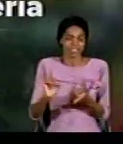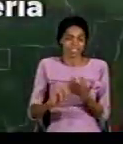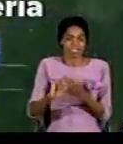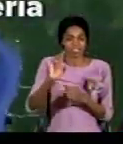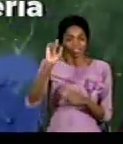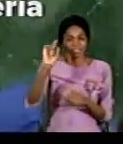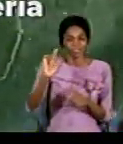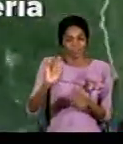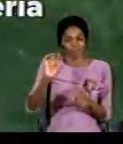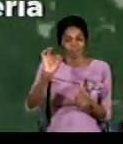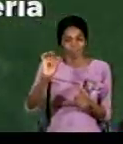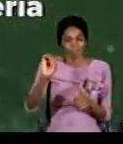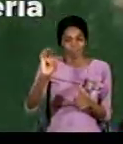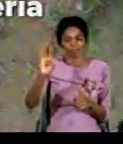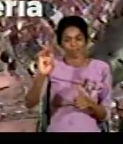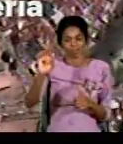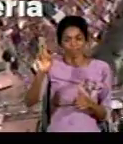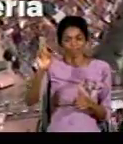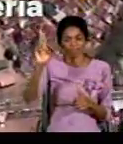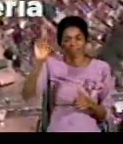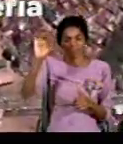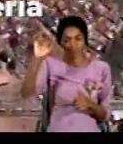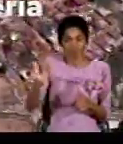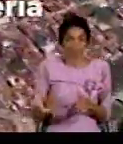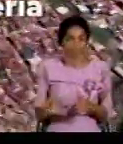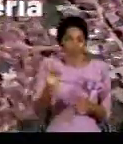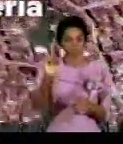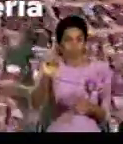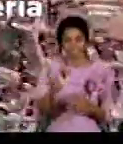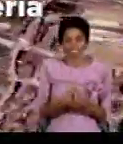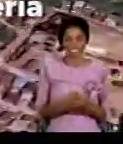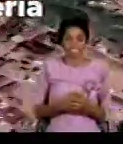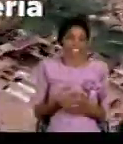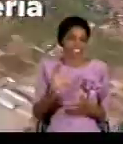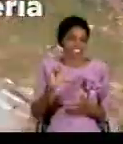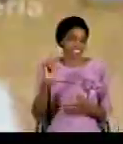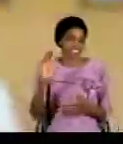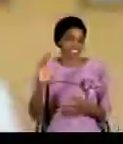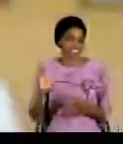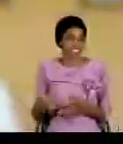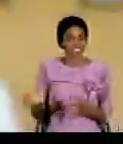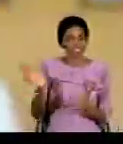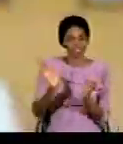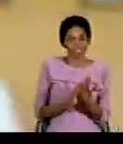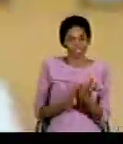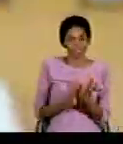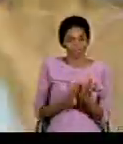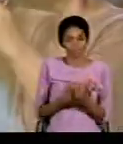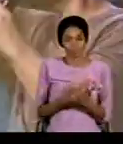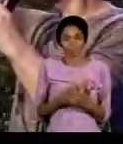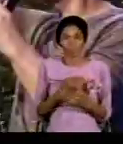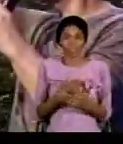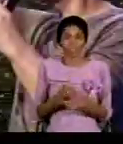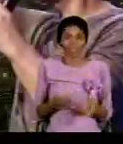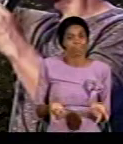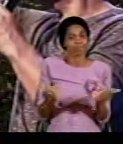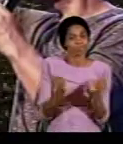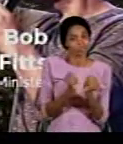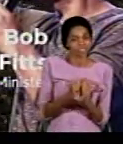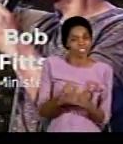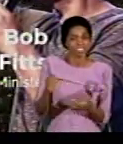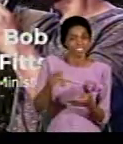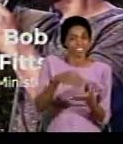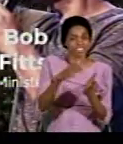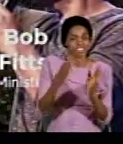1, 2022 at CAC Grammar School Akpereoniyere in Ibadan. Coming with Baba is Bob Fitt. He's a man that I've known